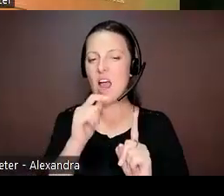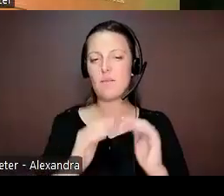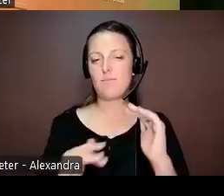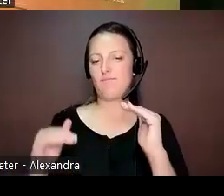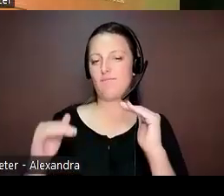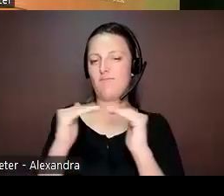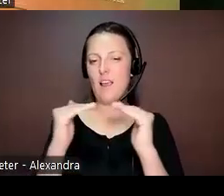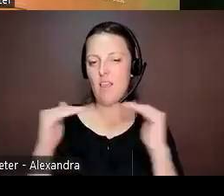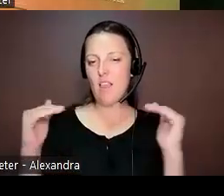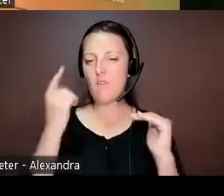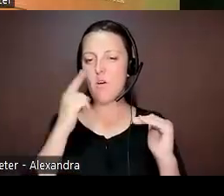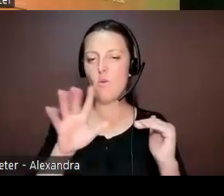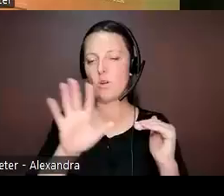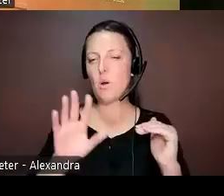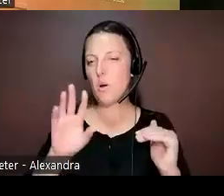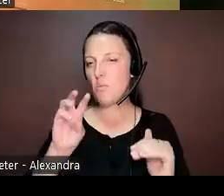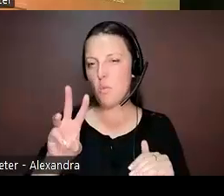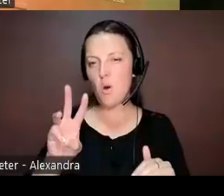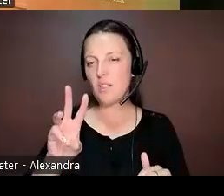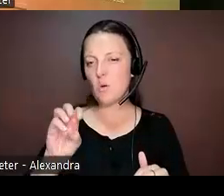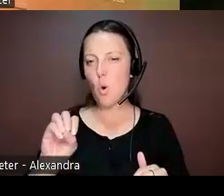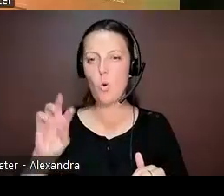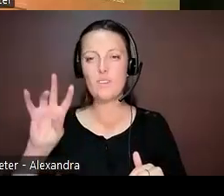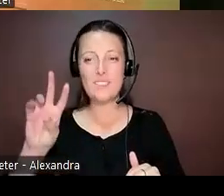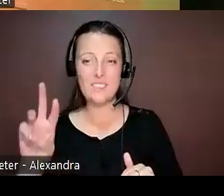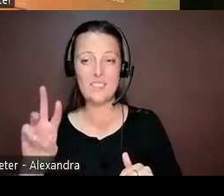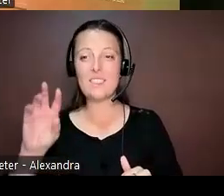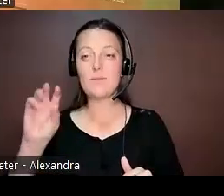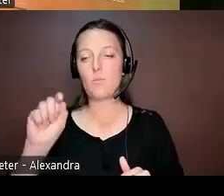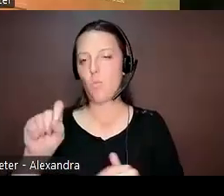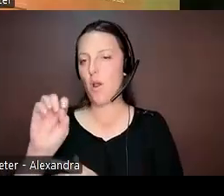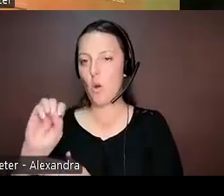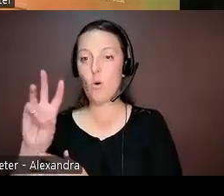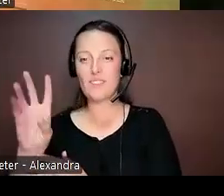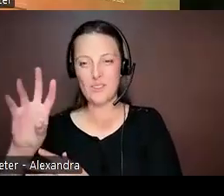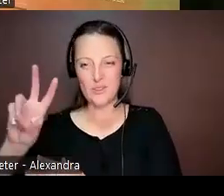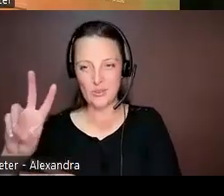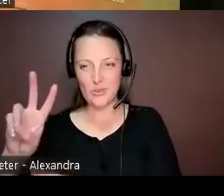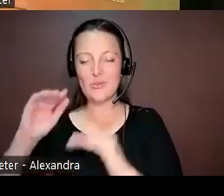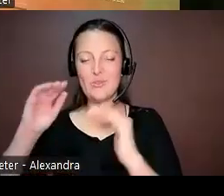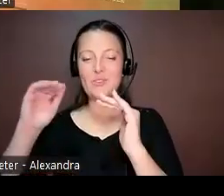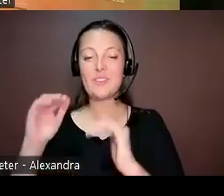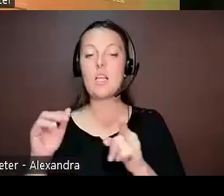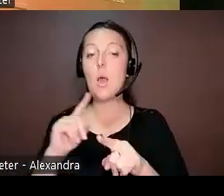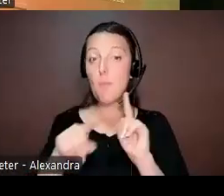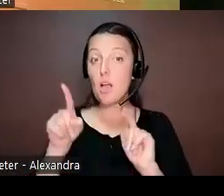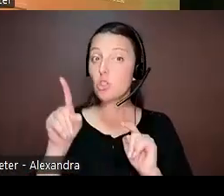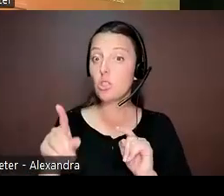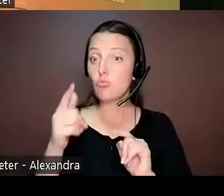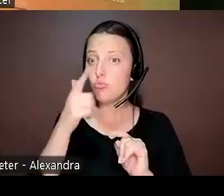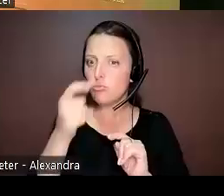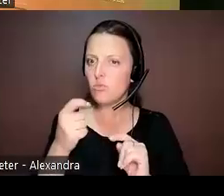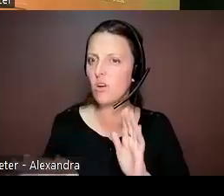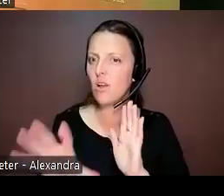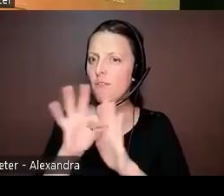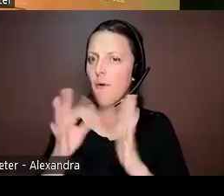0.062. So it wasn't that. And then, but what she did find is that there are some interesting findings related to